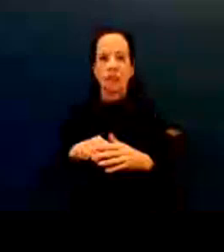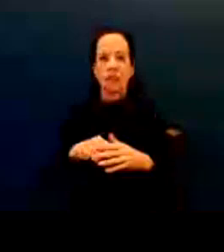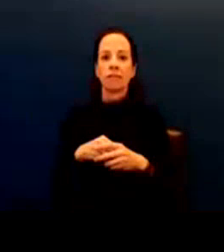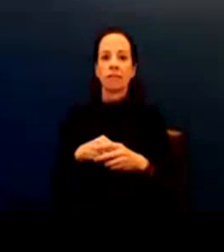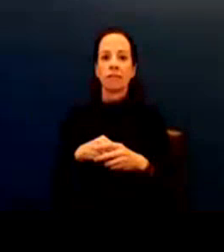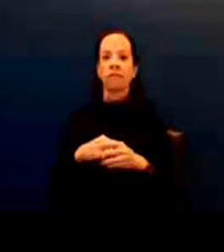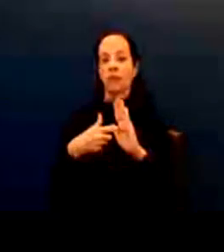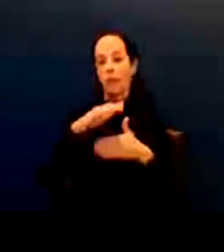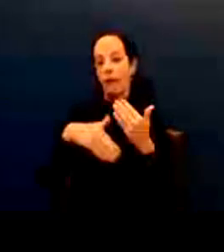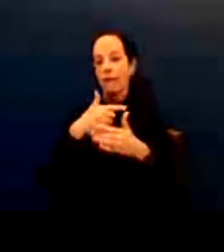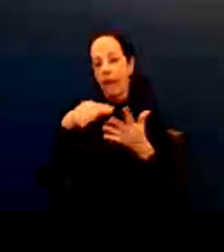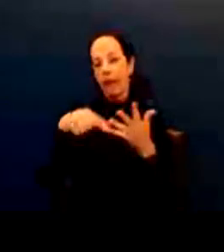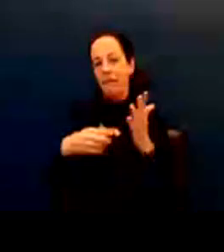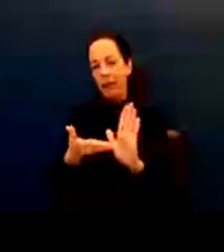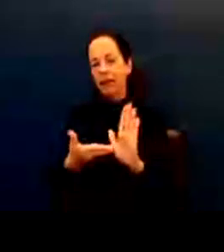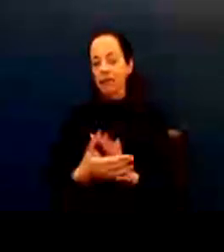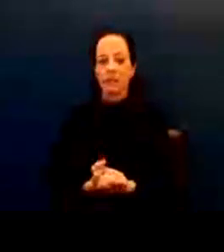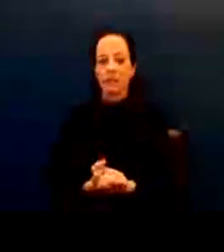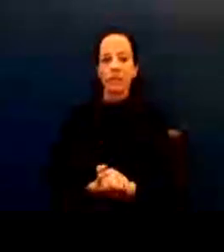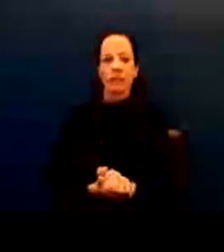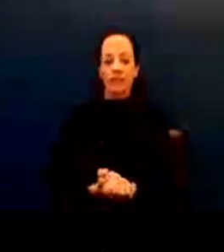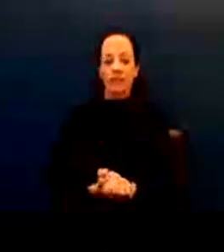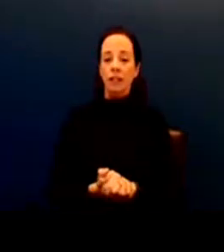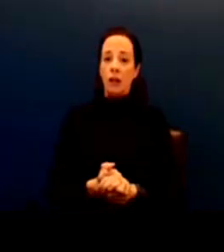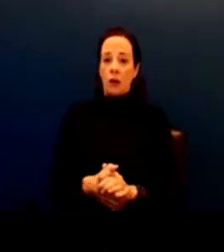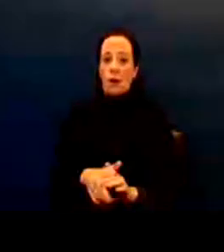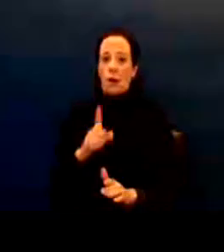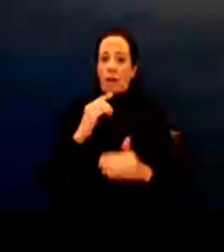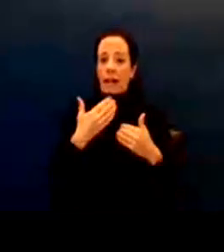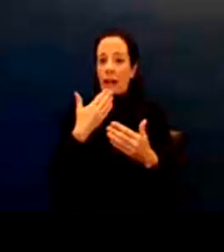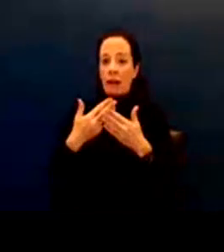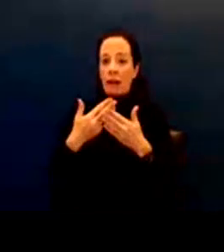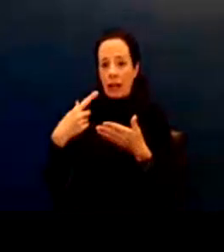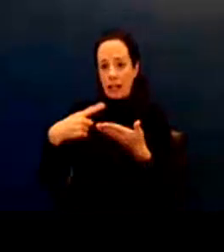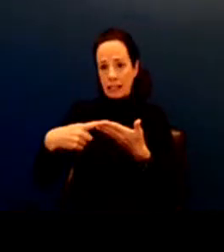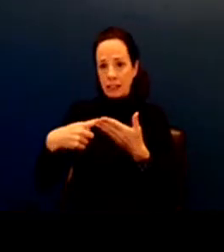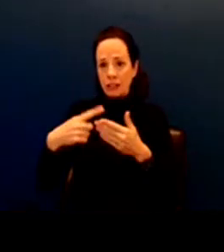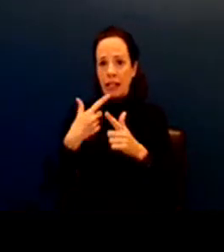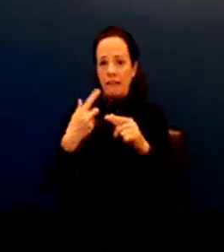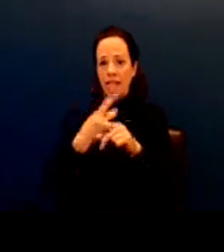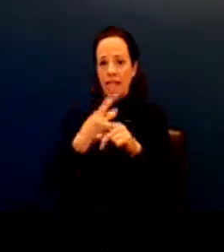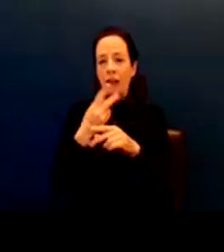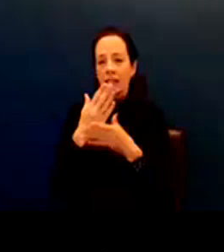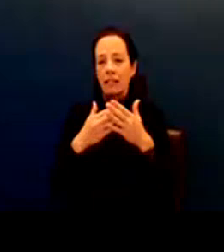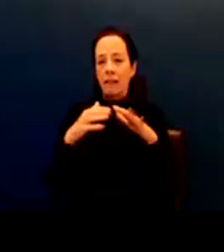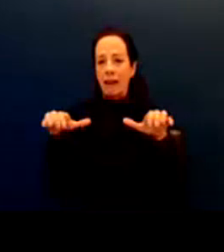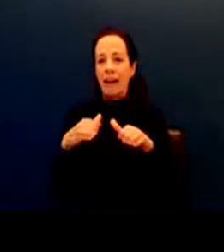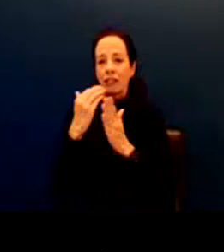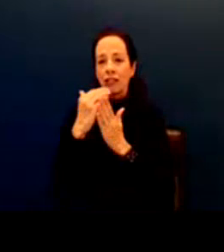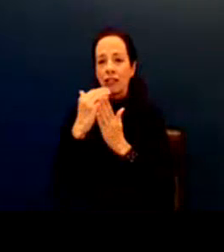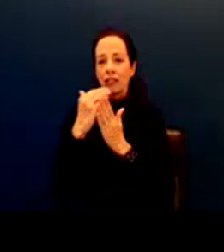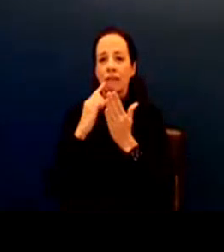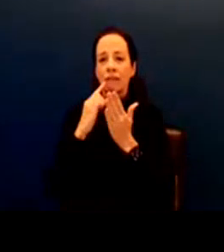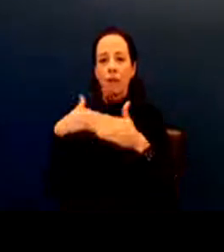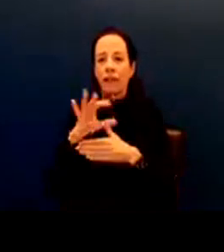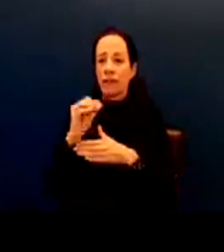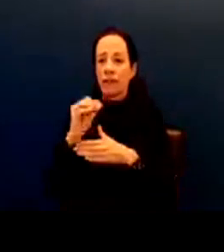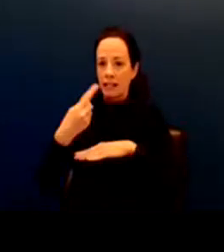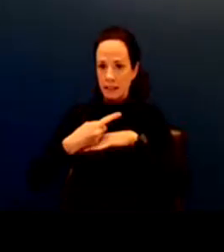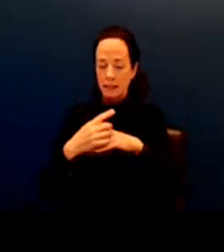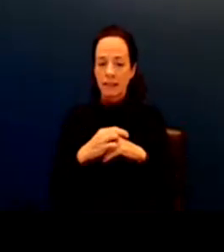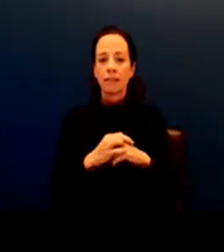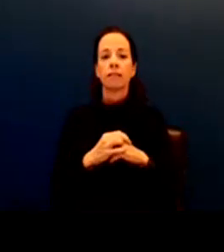We had a really good discussion, and we came up with some action items for the next 90 days. We're also going to have a lot of collaborative